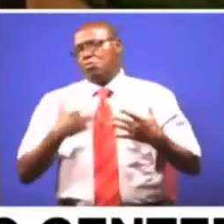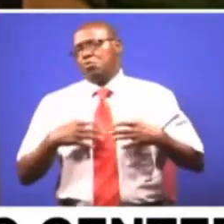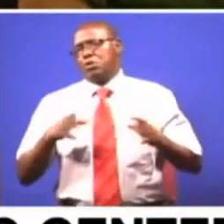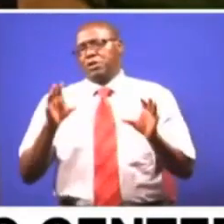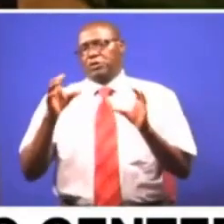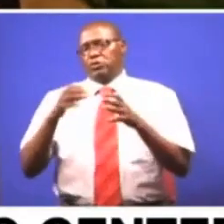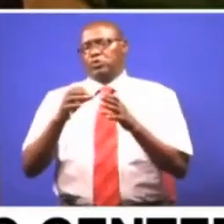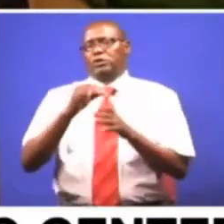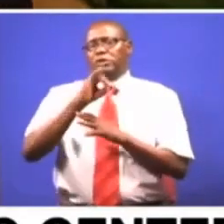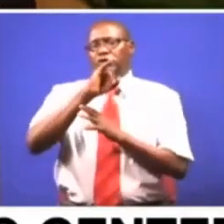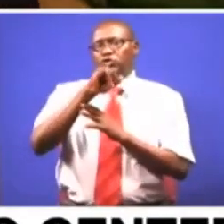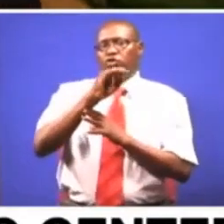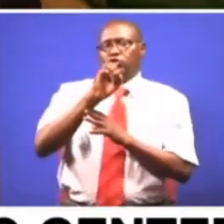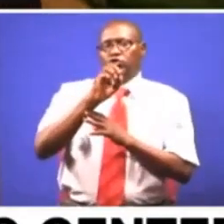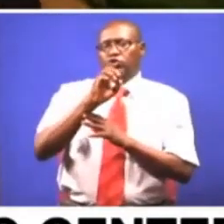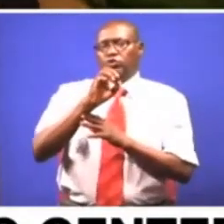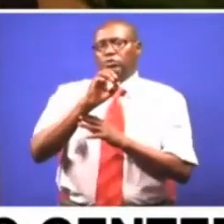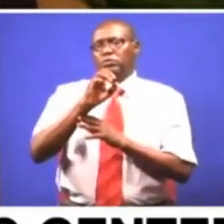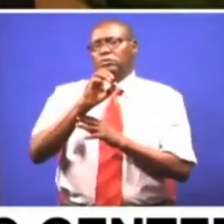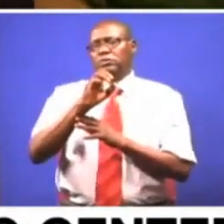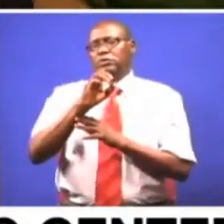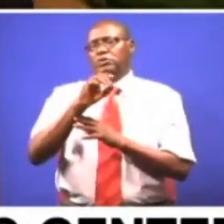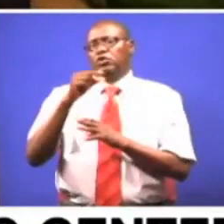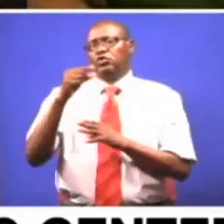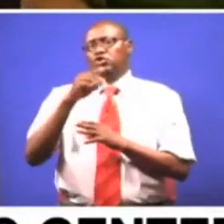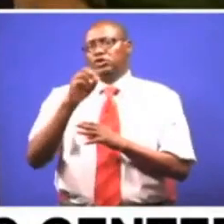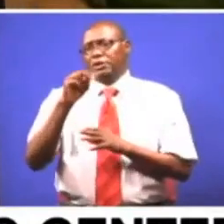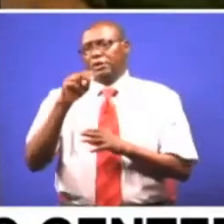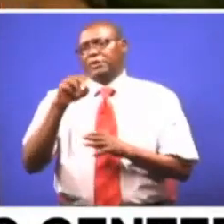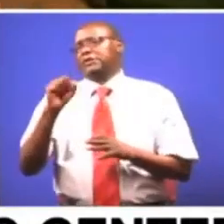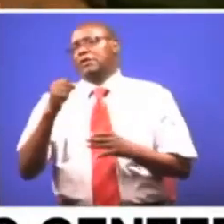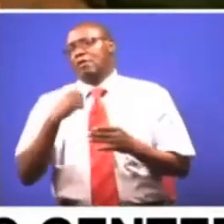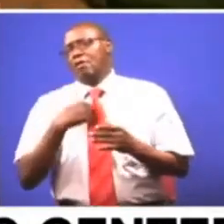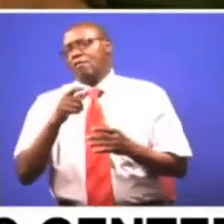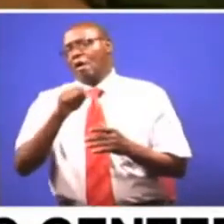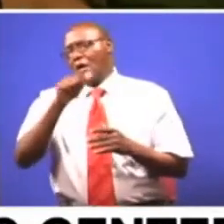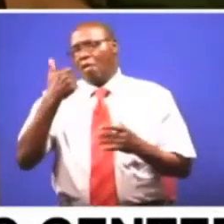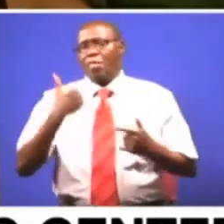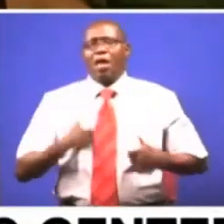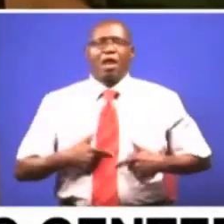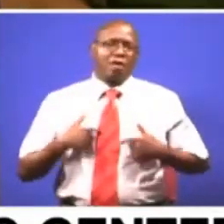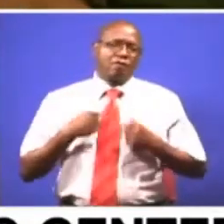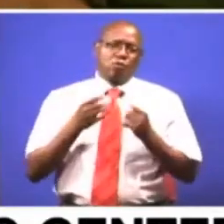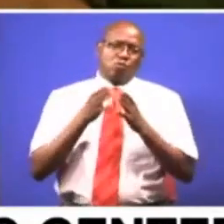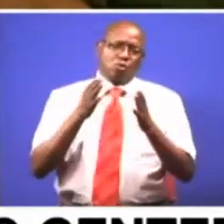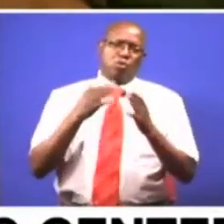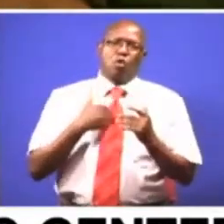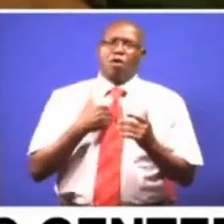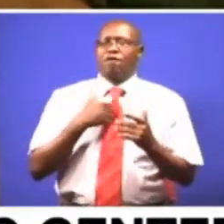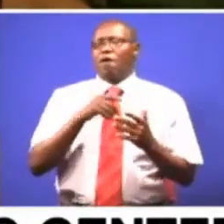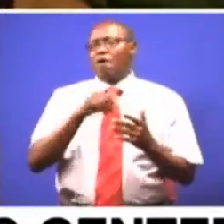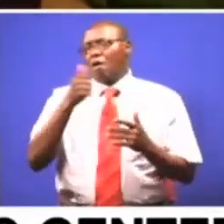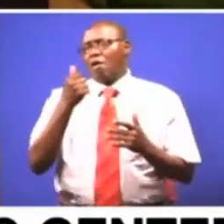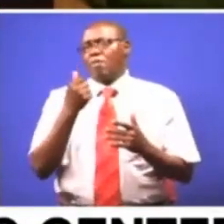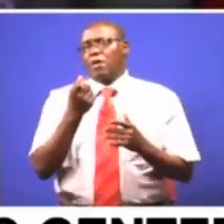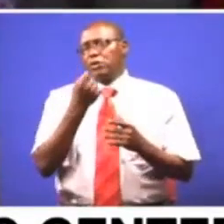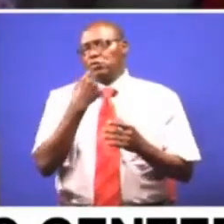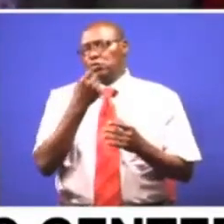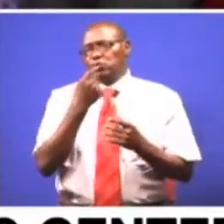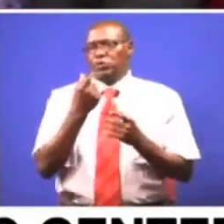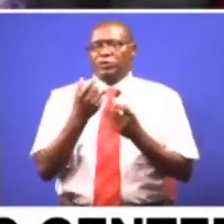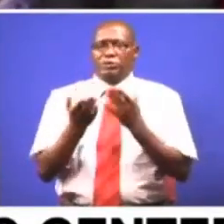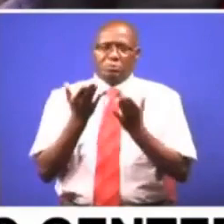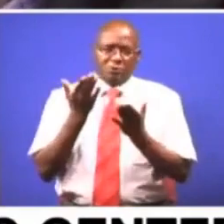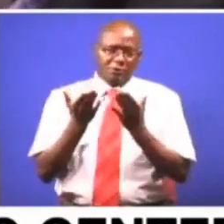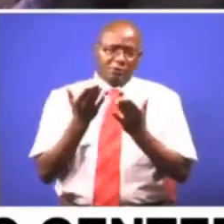genes, you have other lifestyle, you have other nutrition, you have other environment, the air